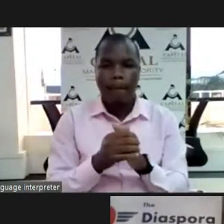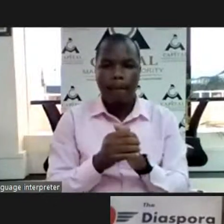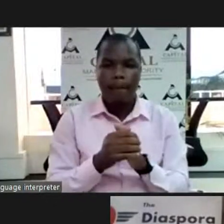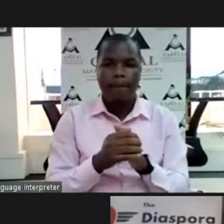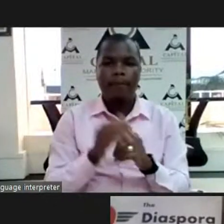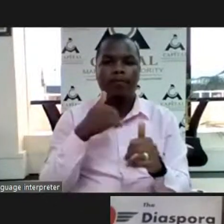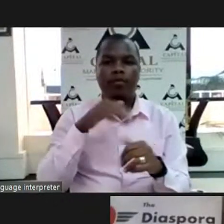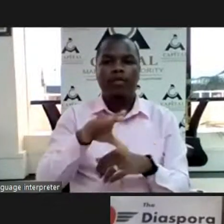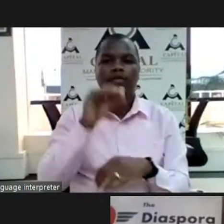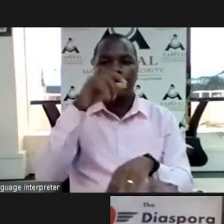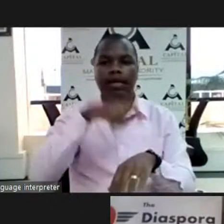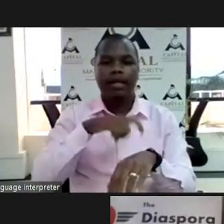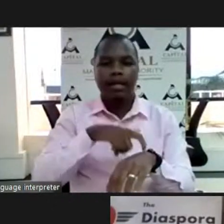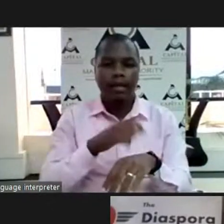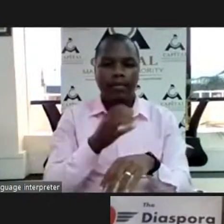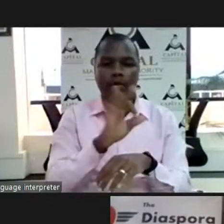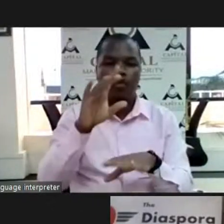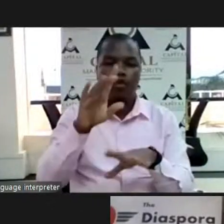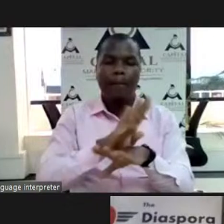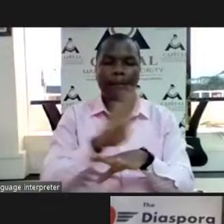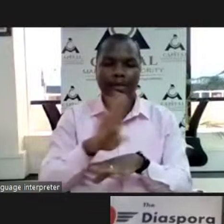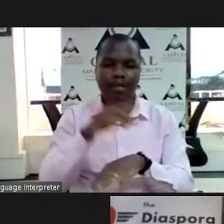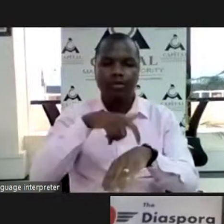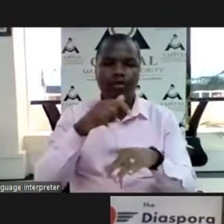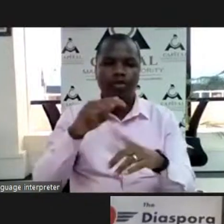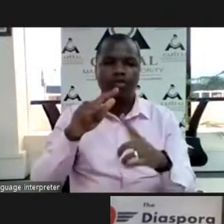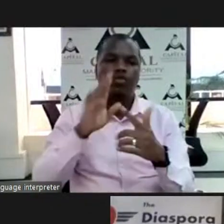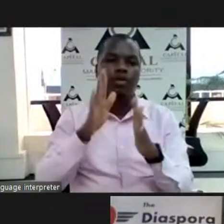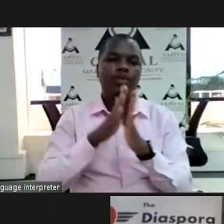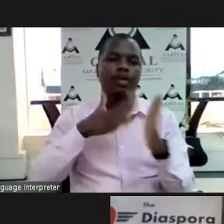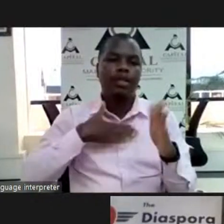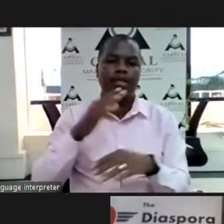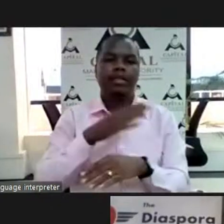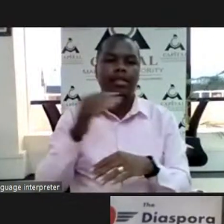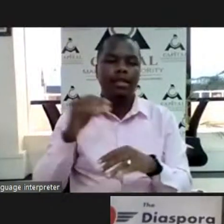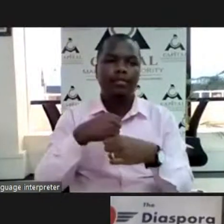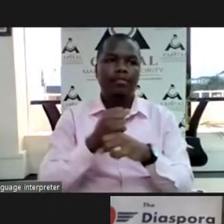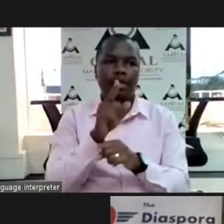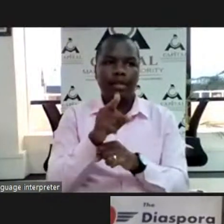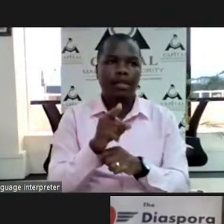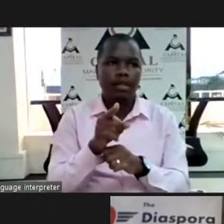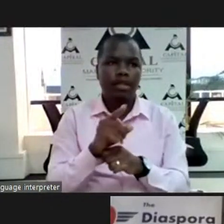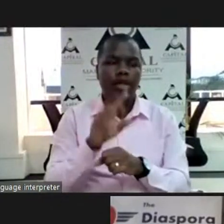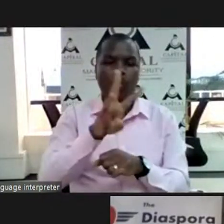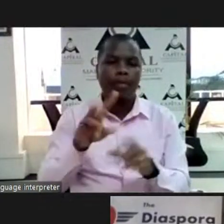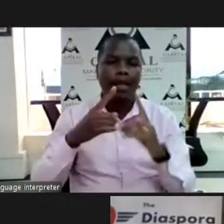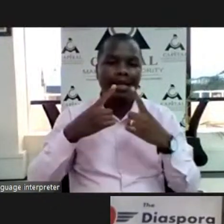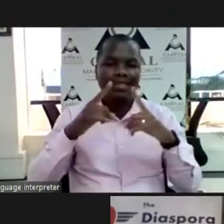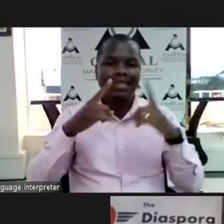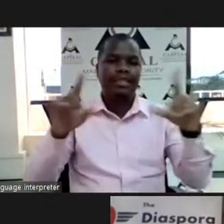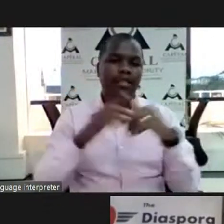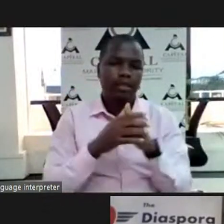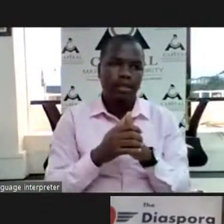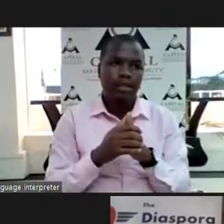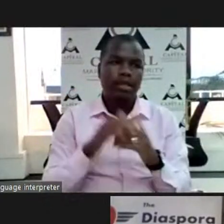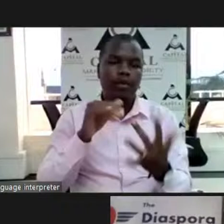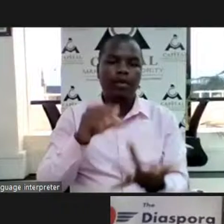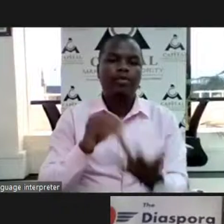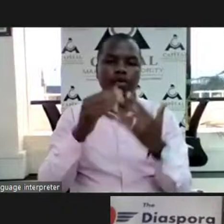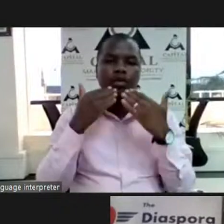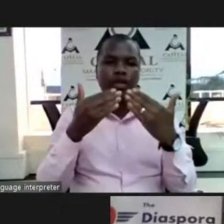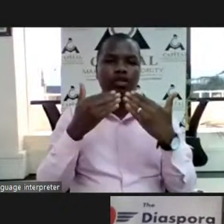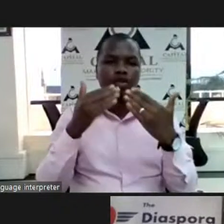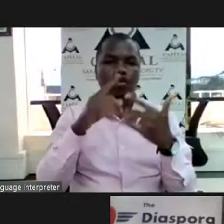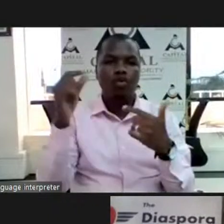You have taken time off your busy schedules to just be with us and make this webinar a success. Our special thanks